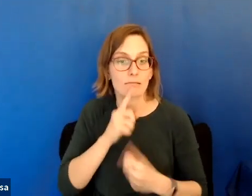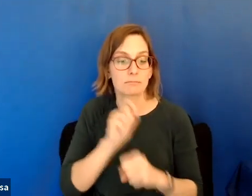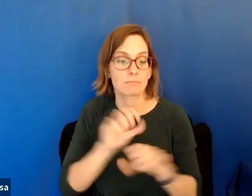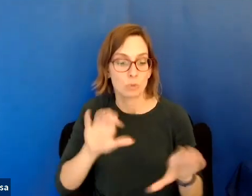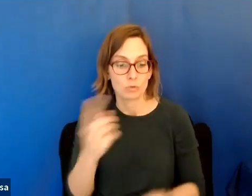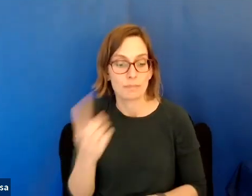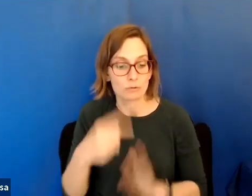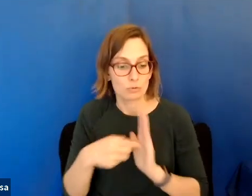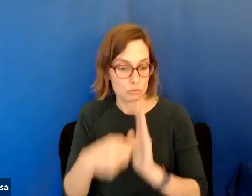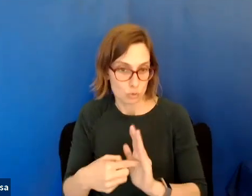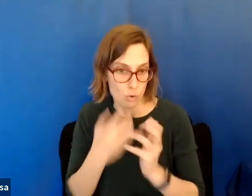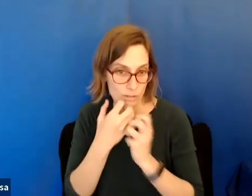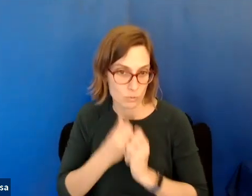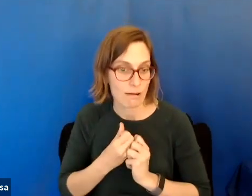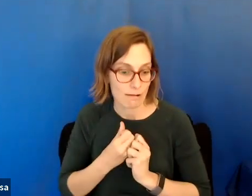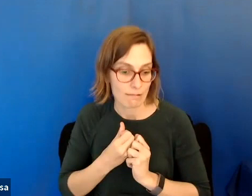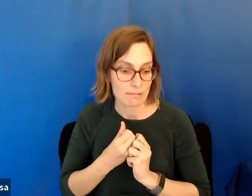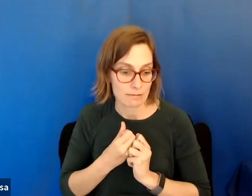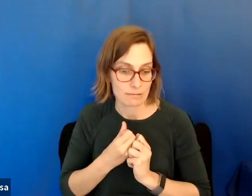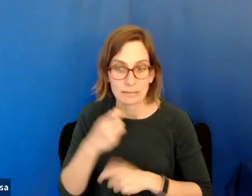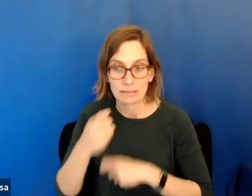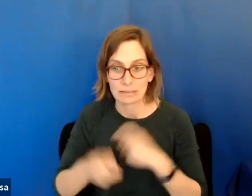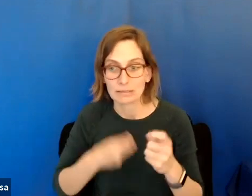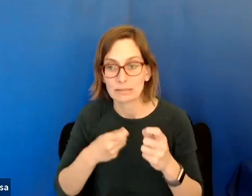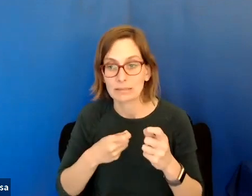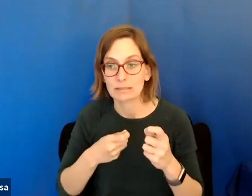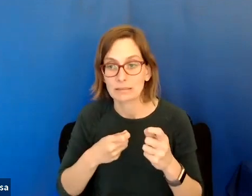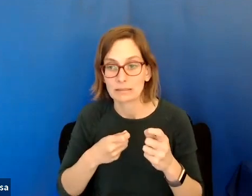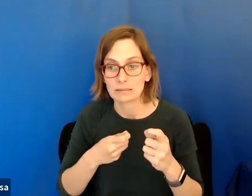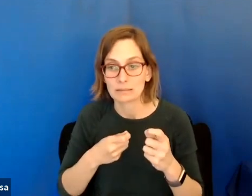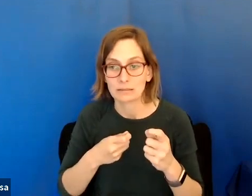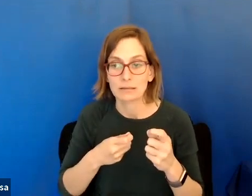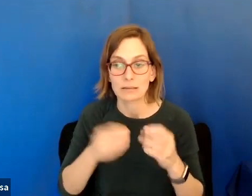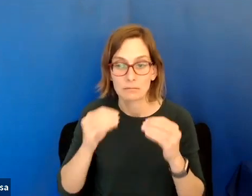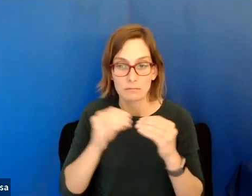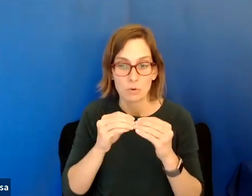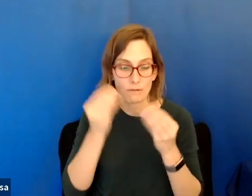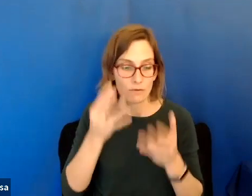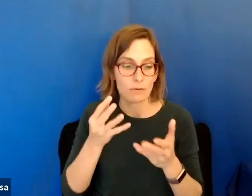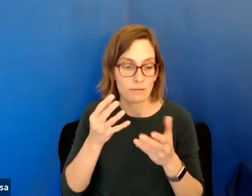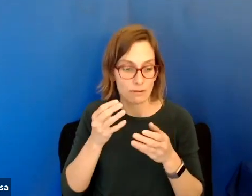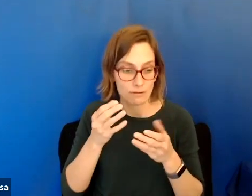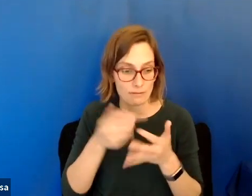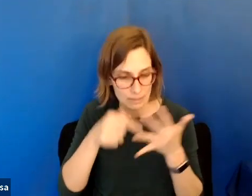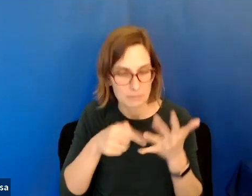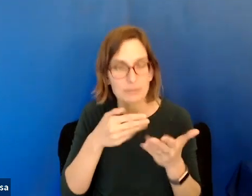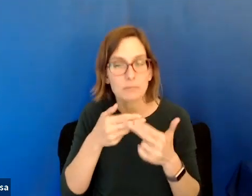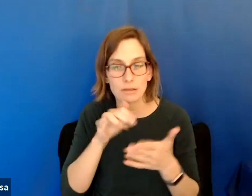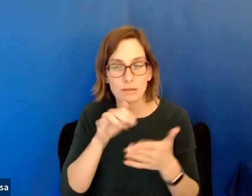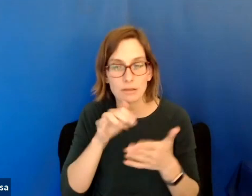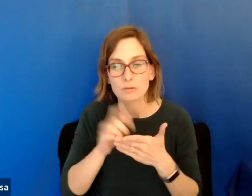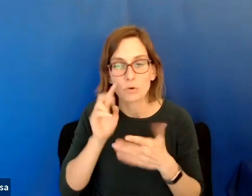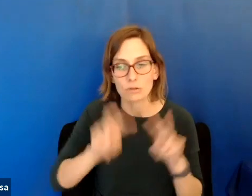that you care, instead of the more performative aspects of it. So if people are looking for faculty mm-hmm. advisors, or